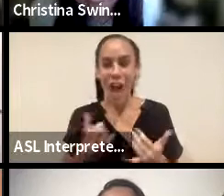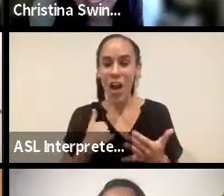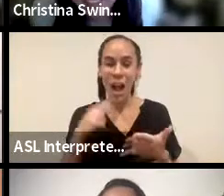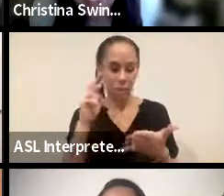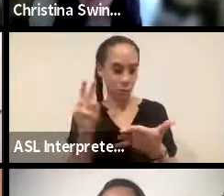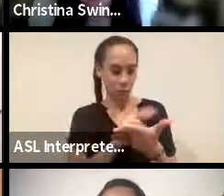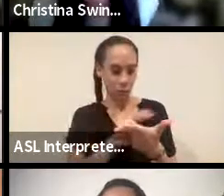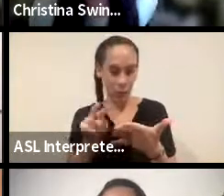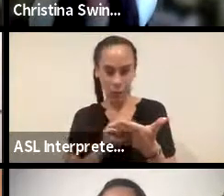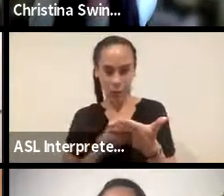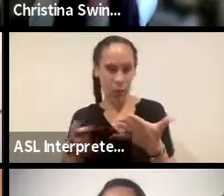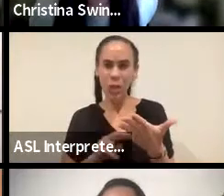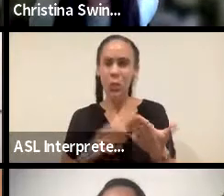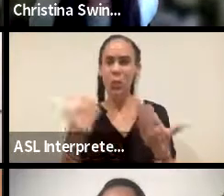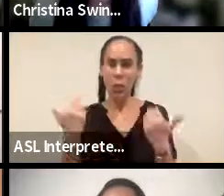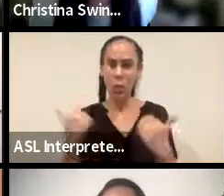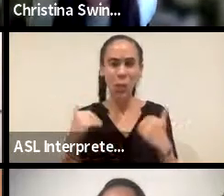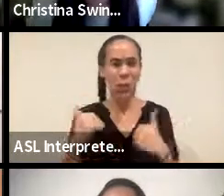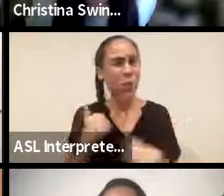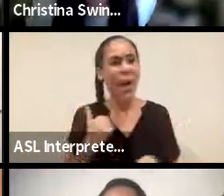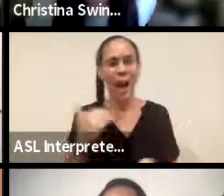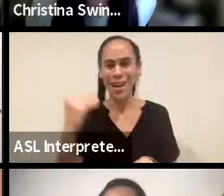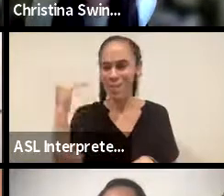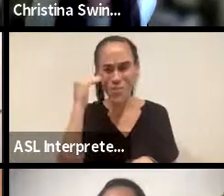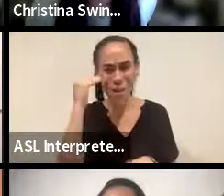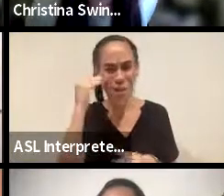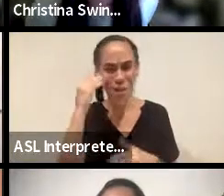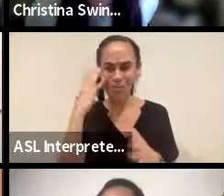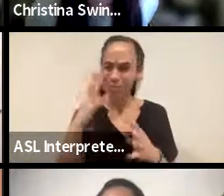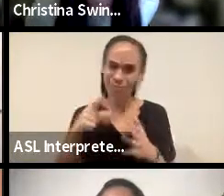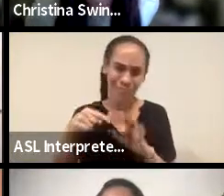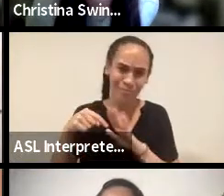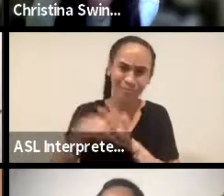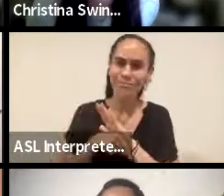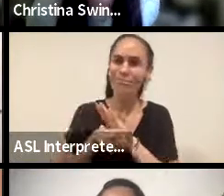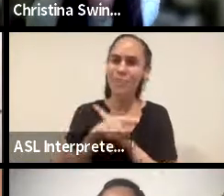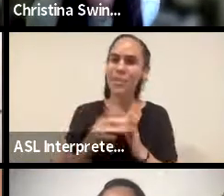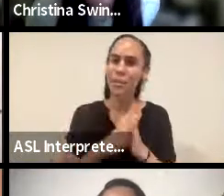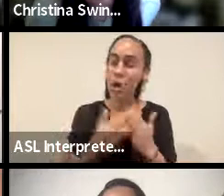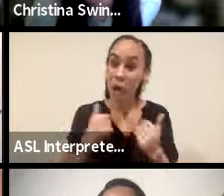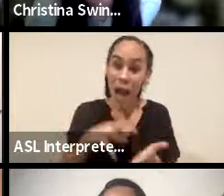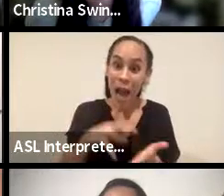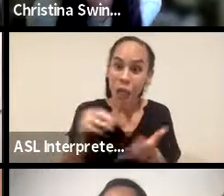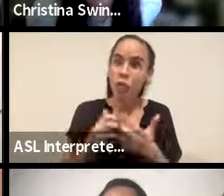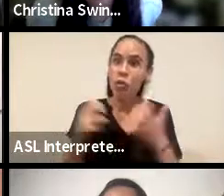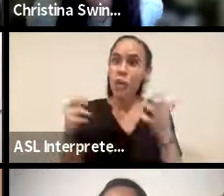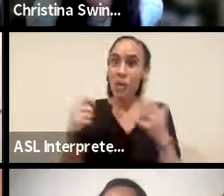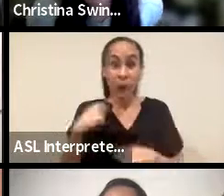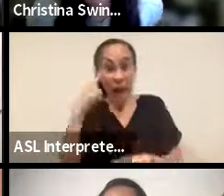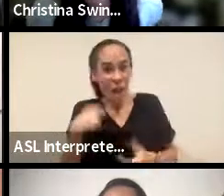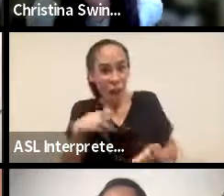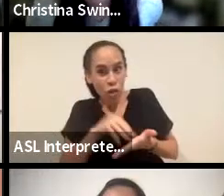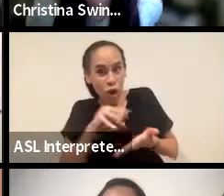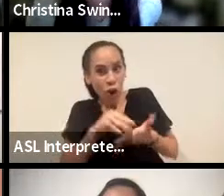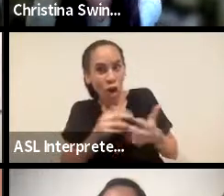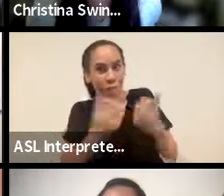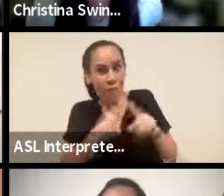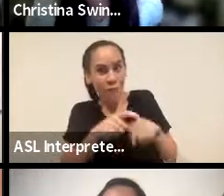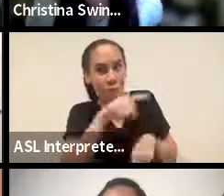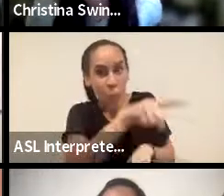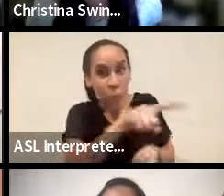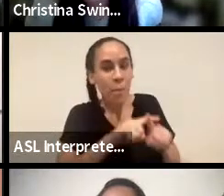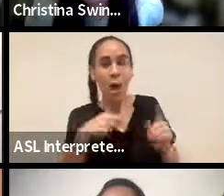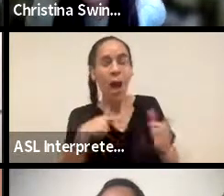back, like several times. And I learned so much. Like I thought I had learned so much from you, and I learned